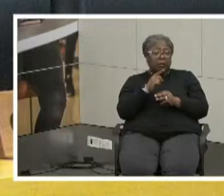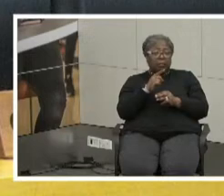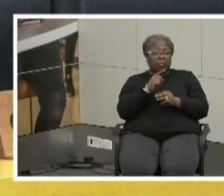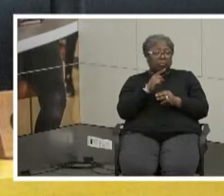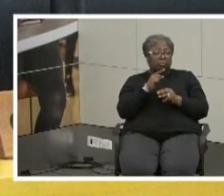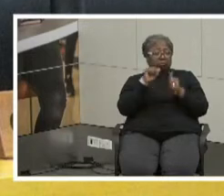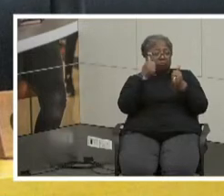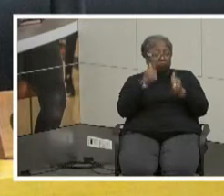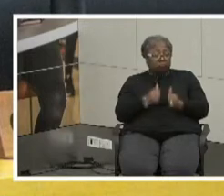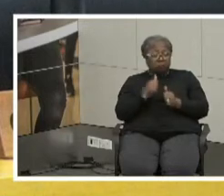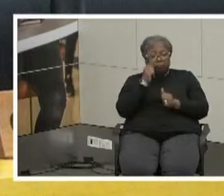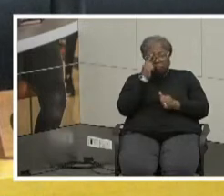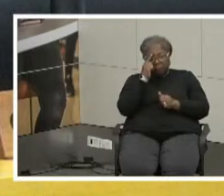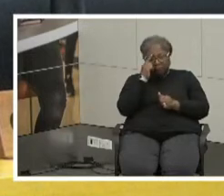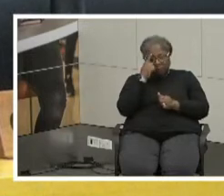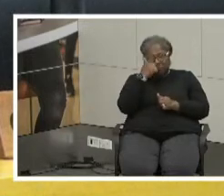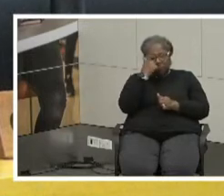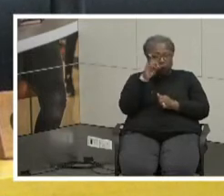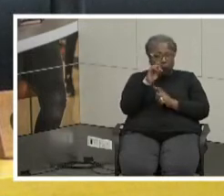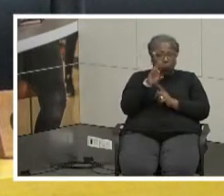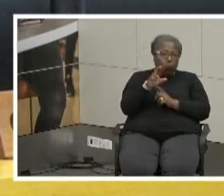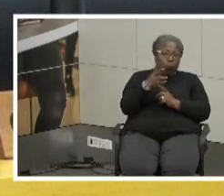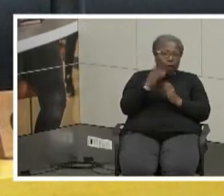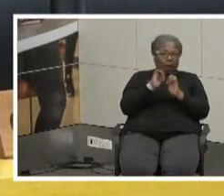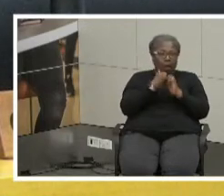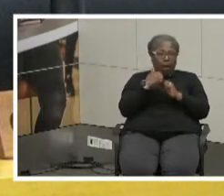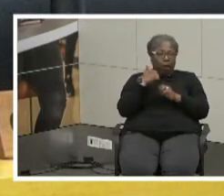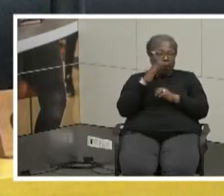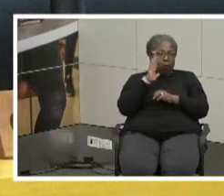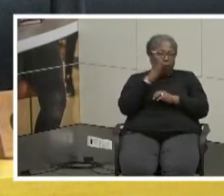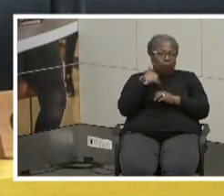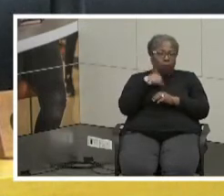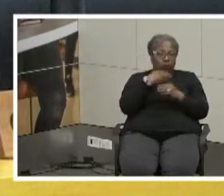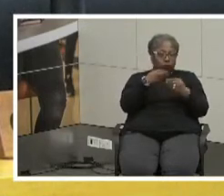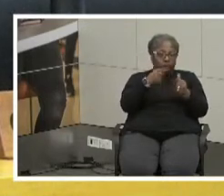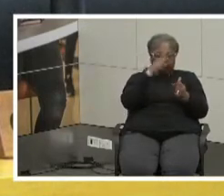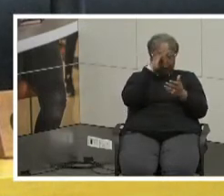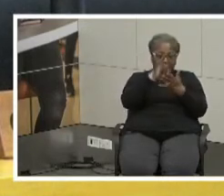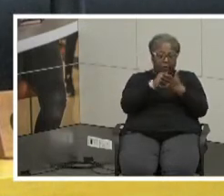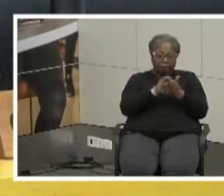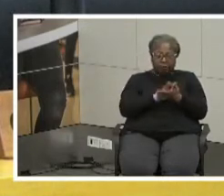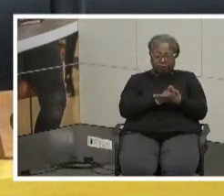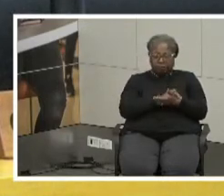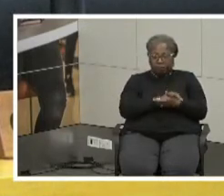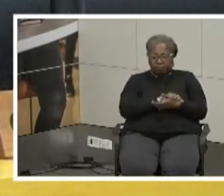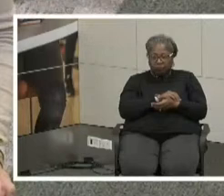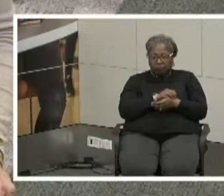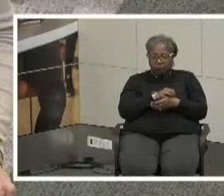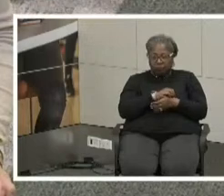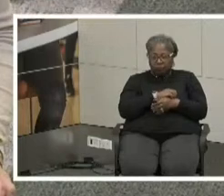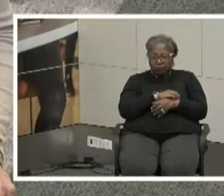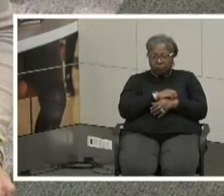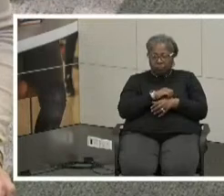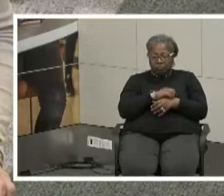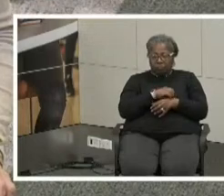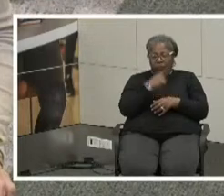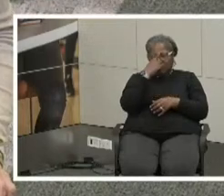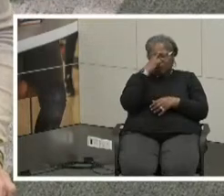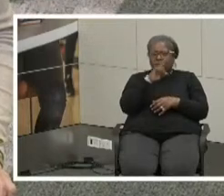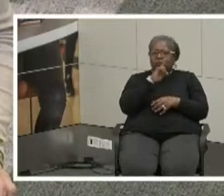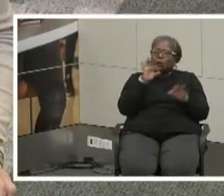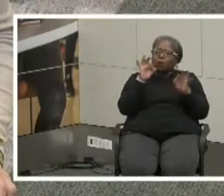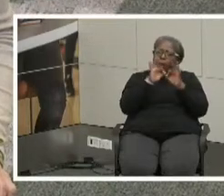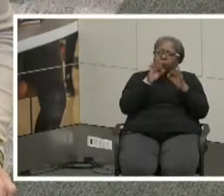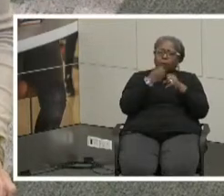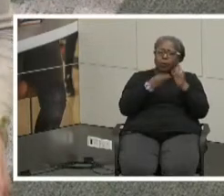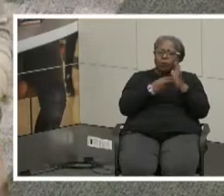or declining um because or how are we going to solve for that um I I think it's really important to